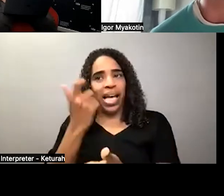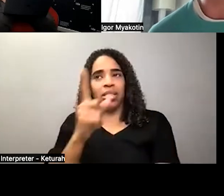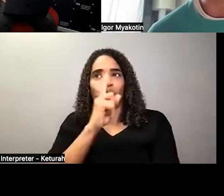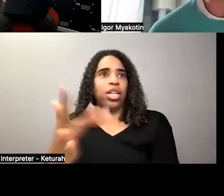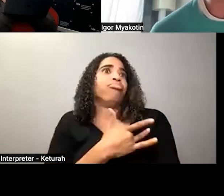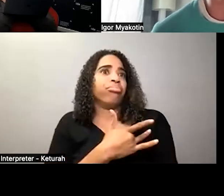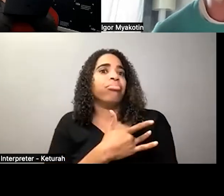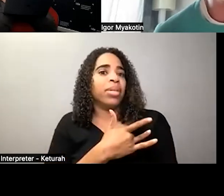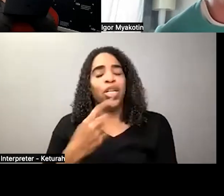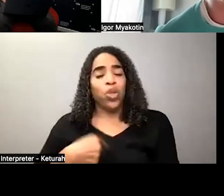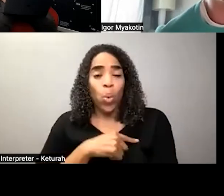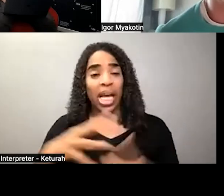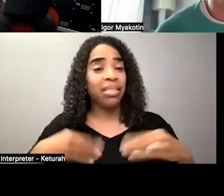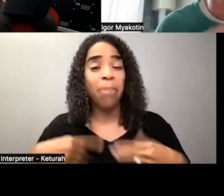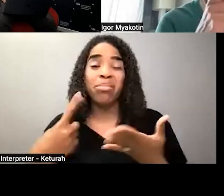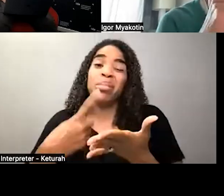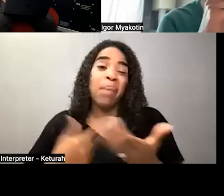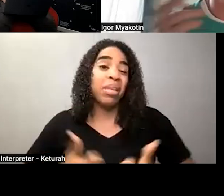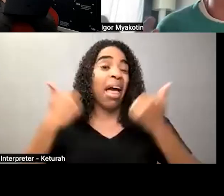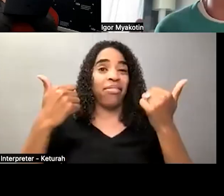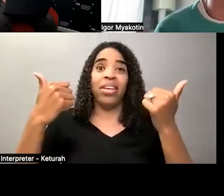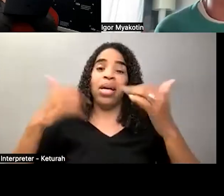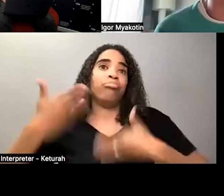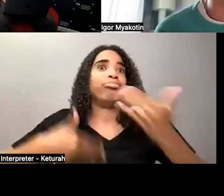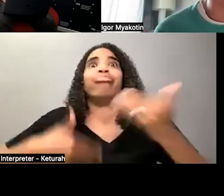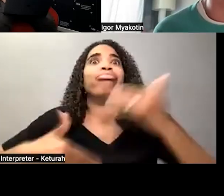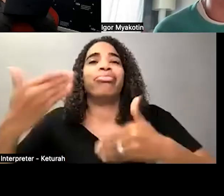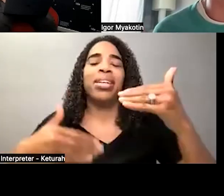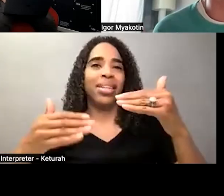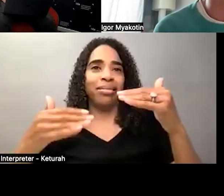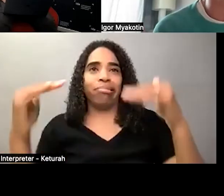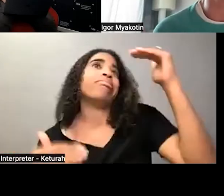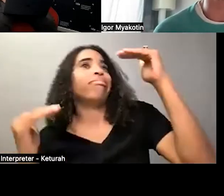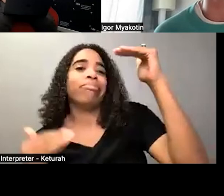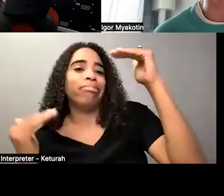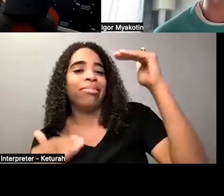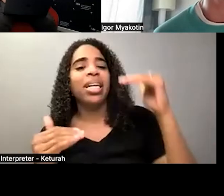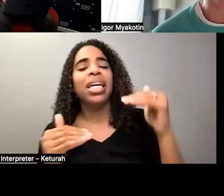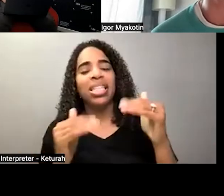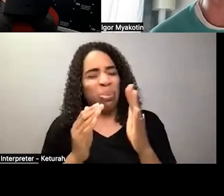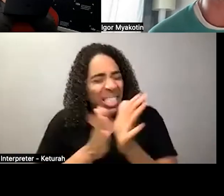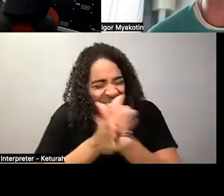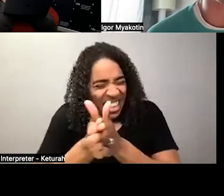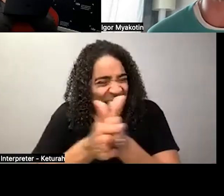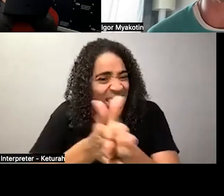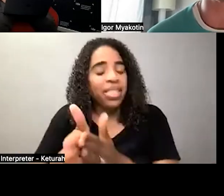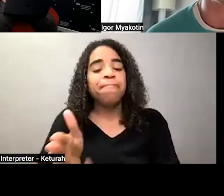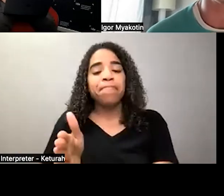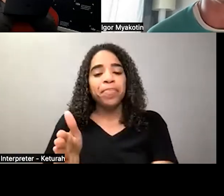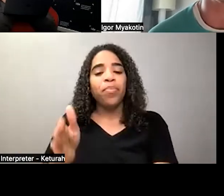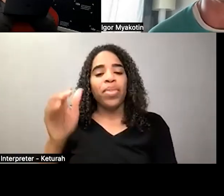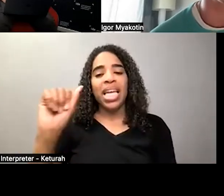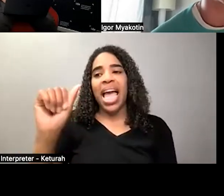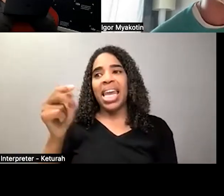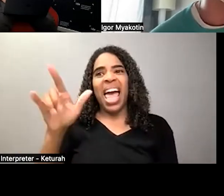guess, we just embrace it, and that was what's driving us. And then, like Agnia said, having good people around you